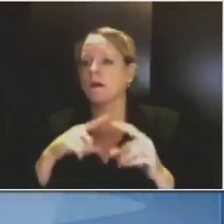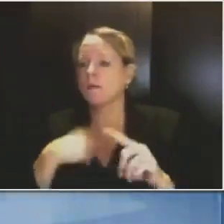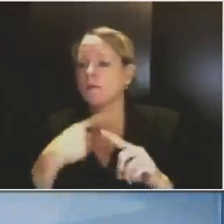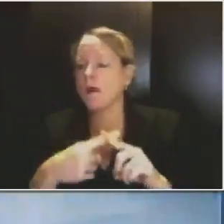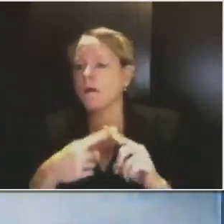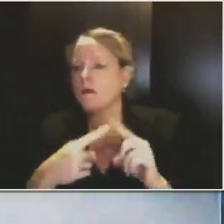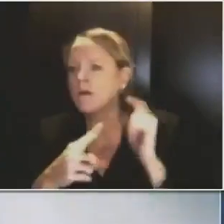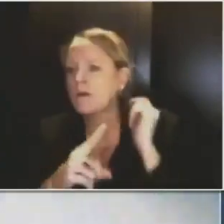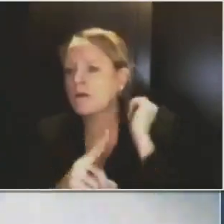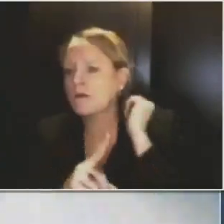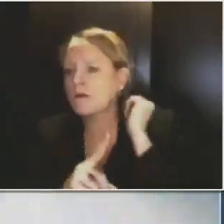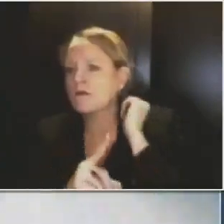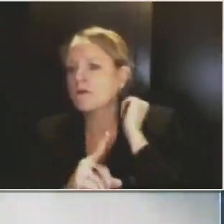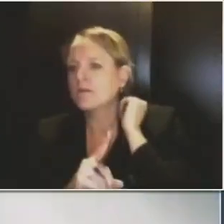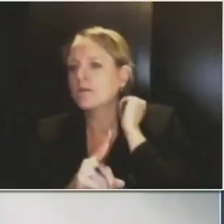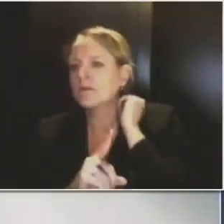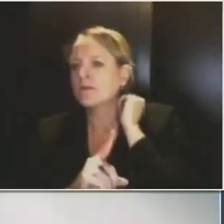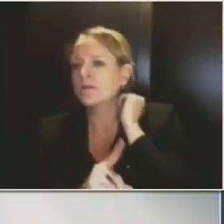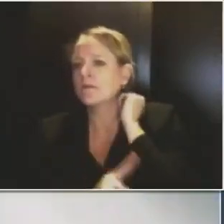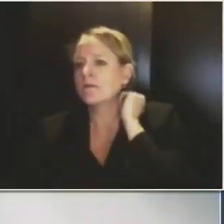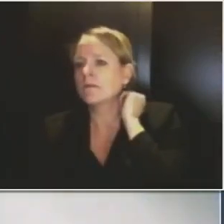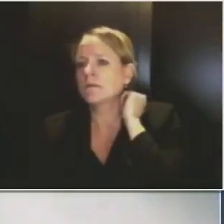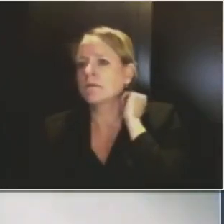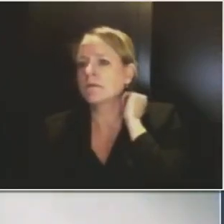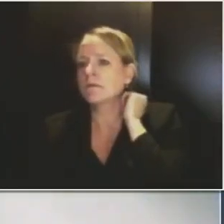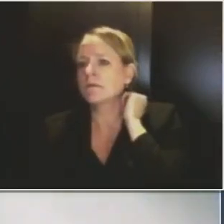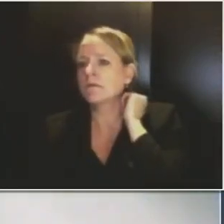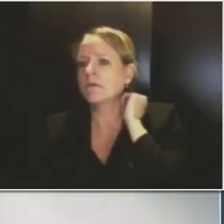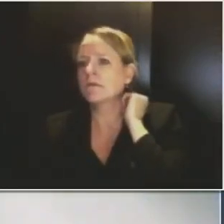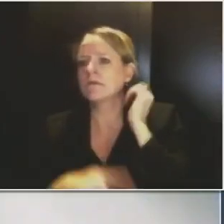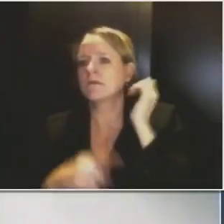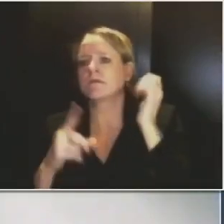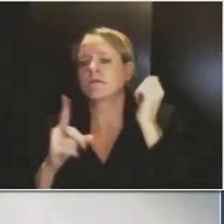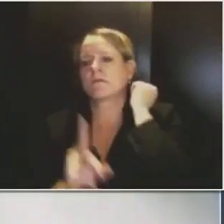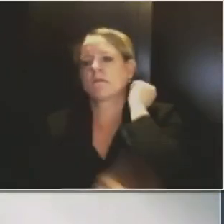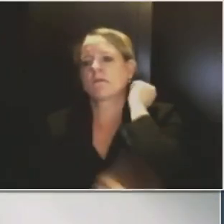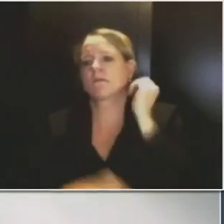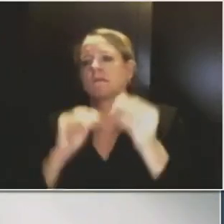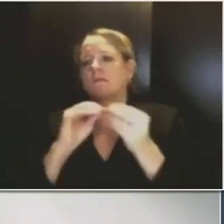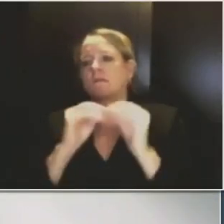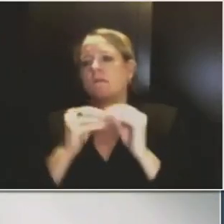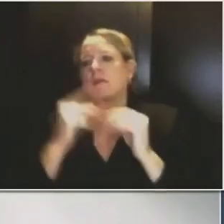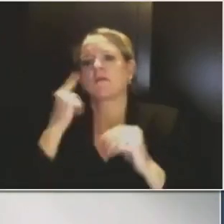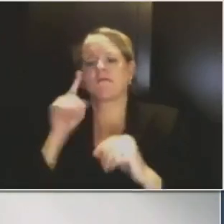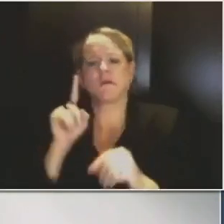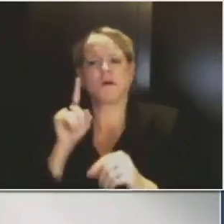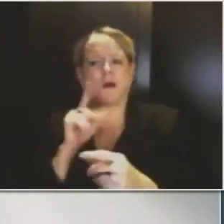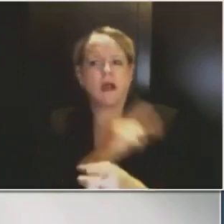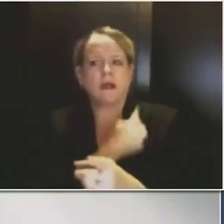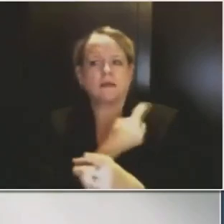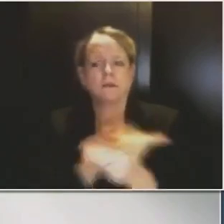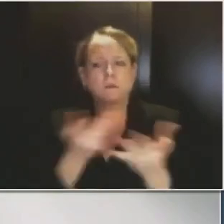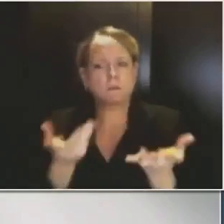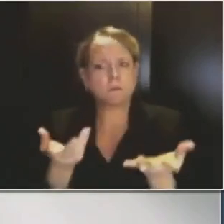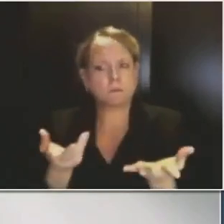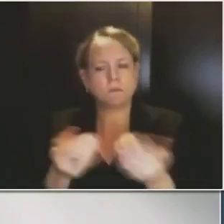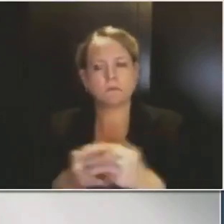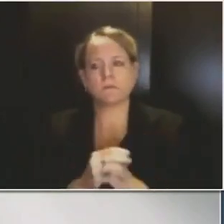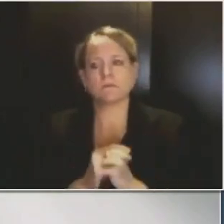reporting requirements and linking the various systems. We're now reporting accurate data both on our